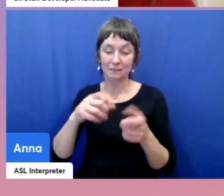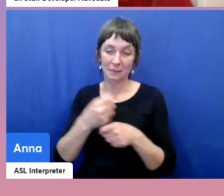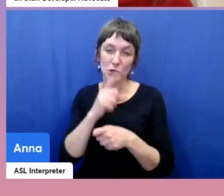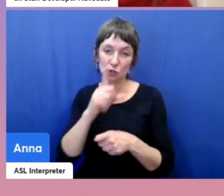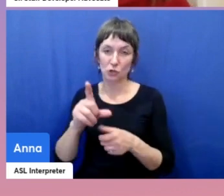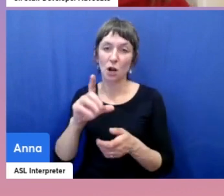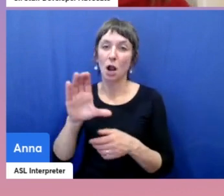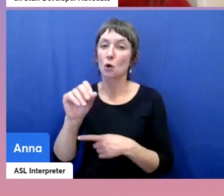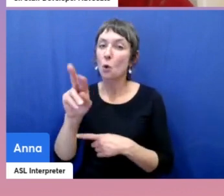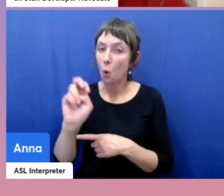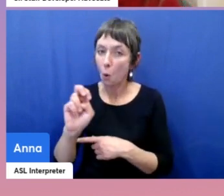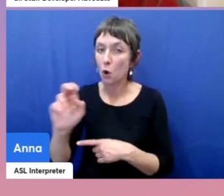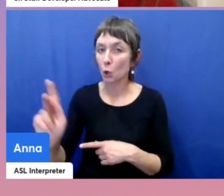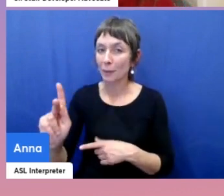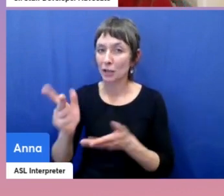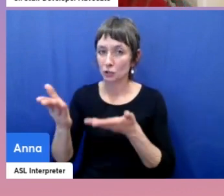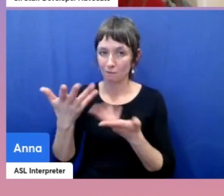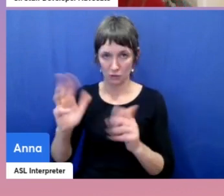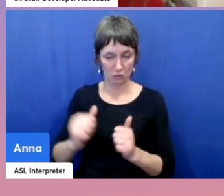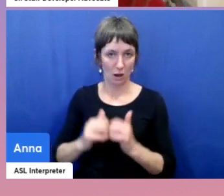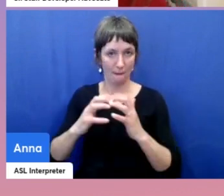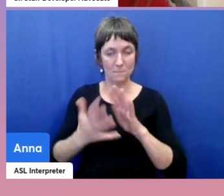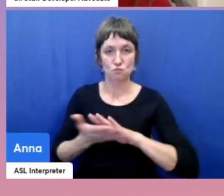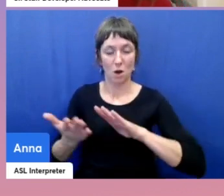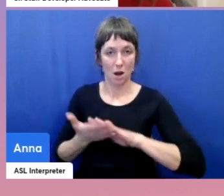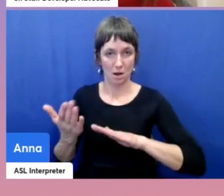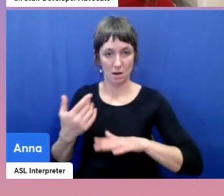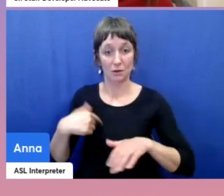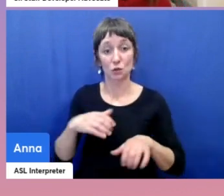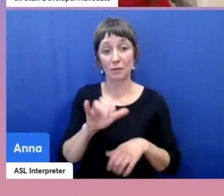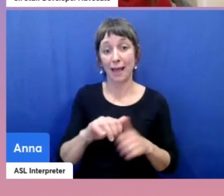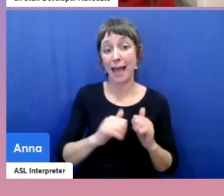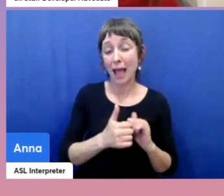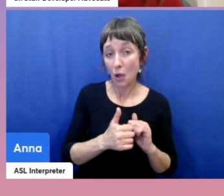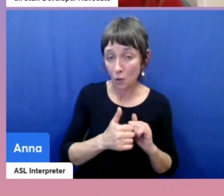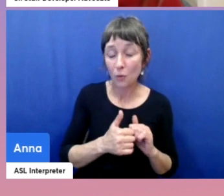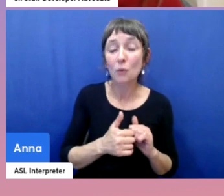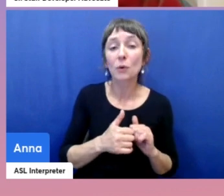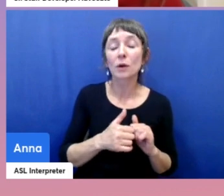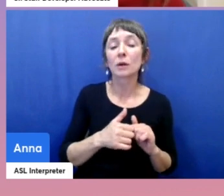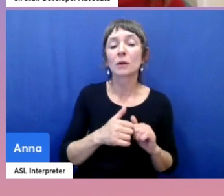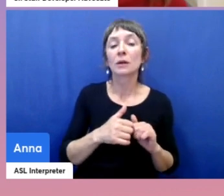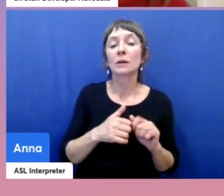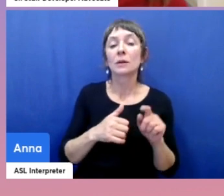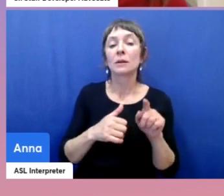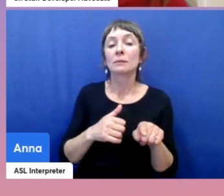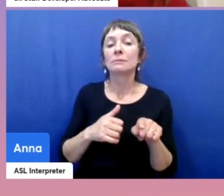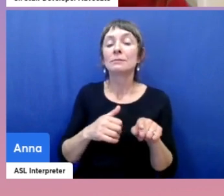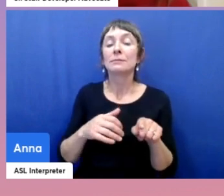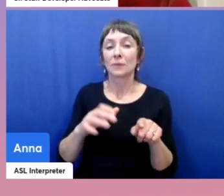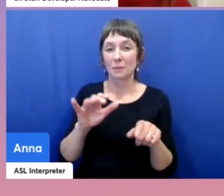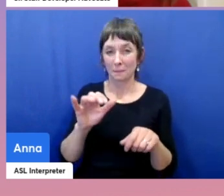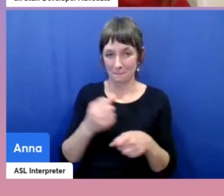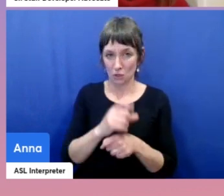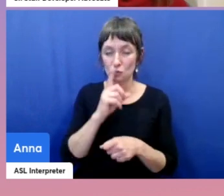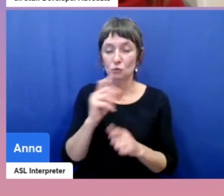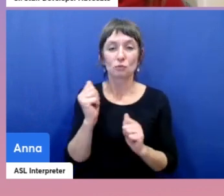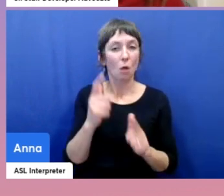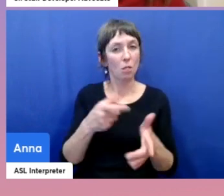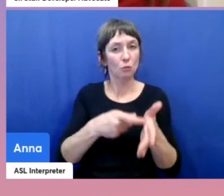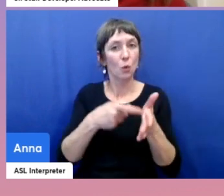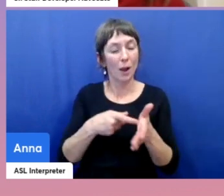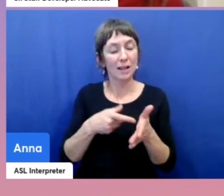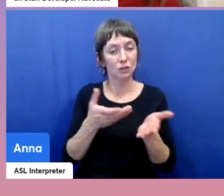are up and running. And we do this by running kubectl get pods. And then we make sure that all of the required